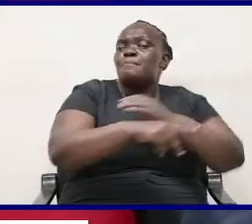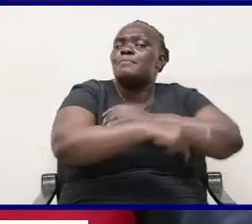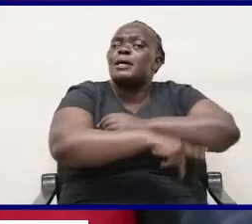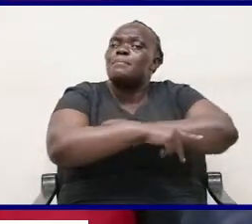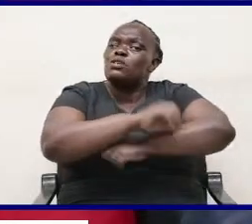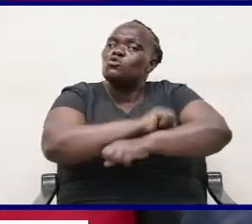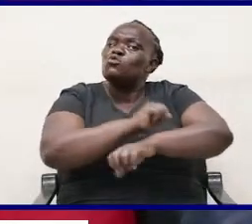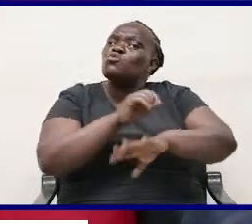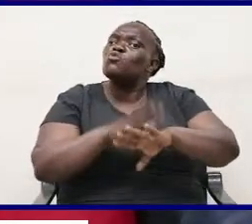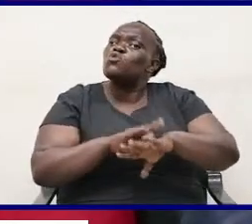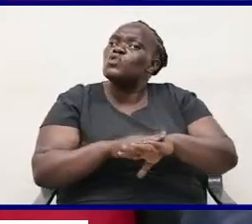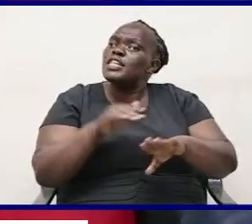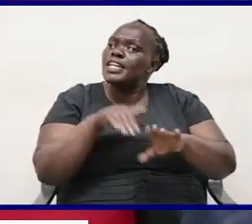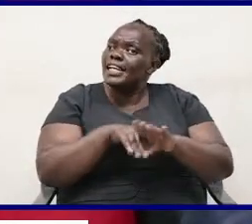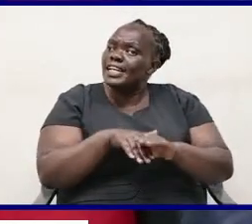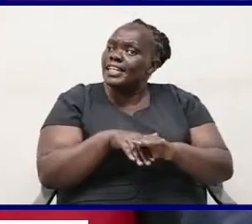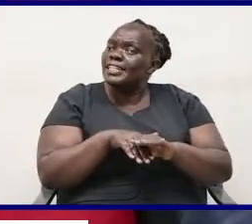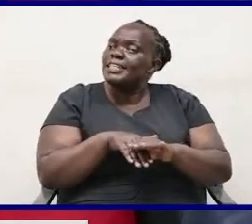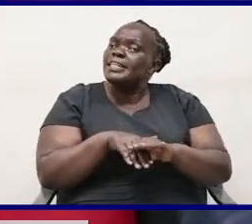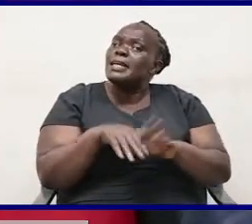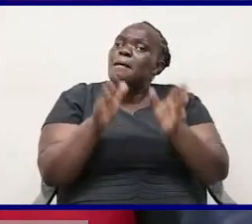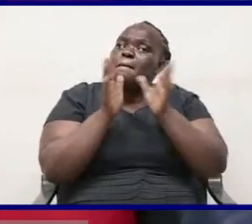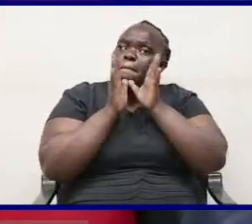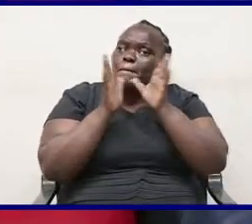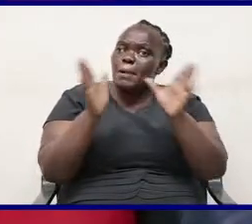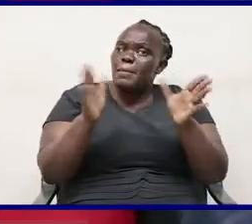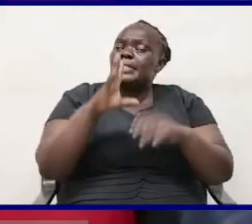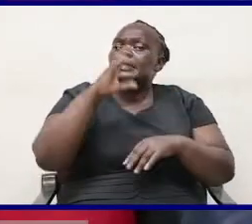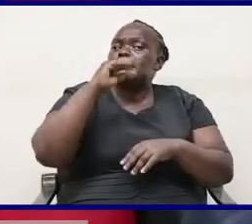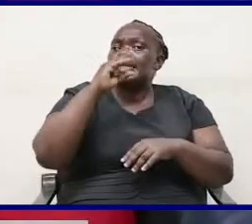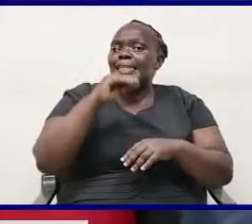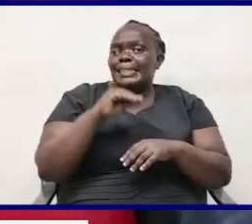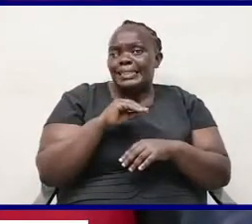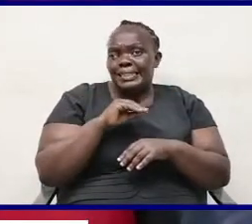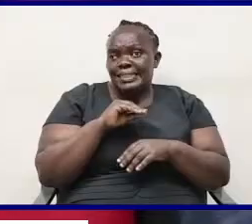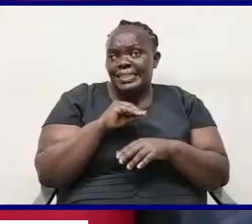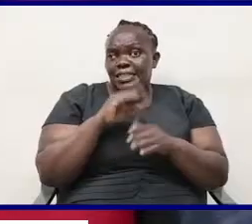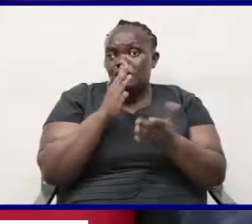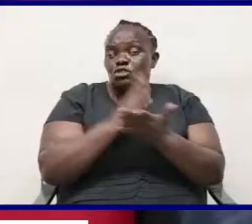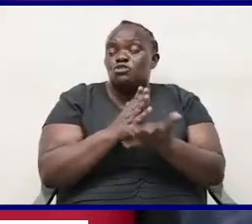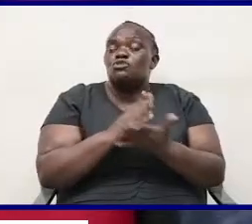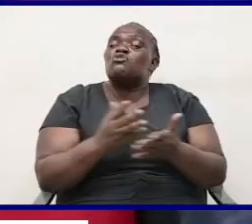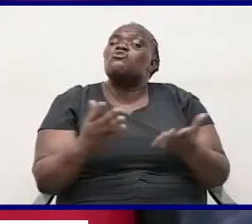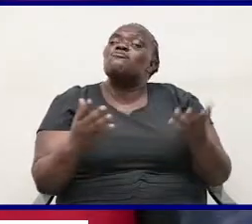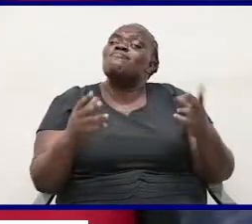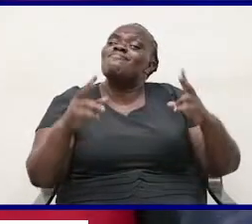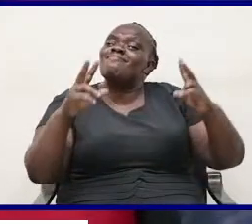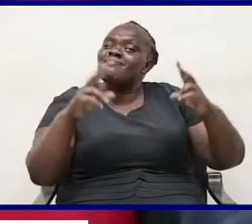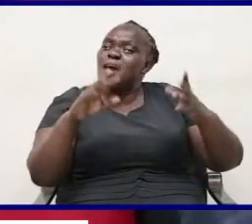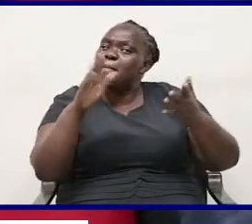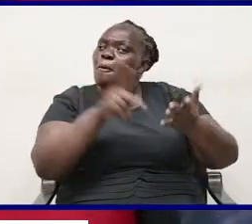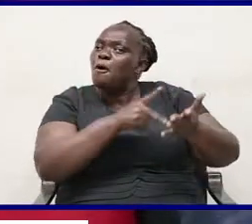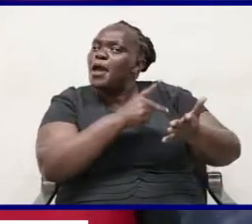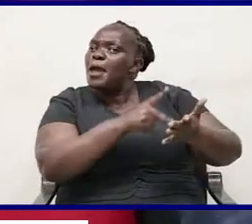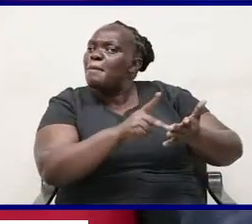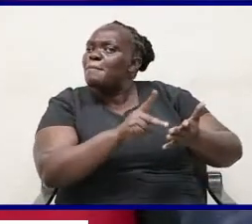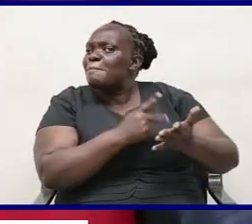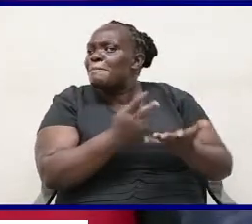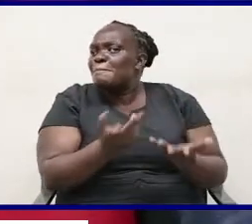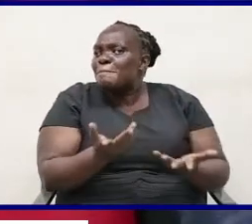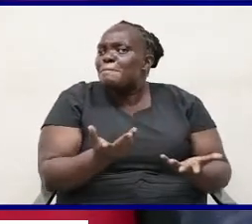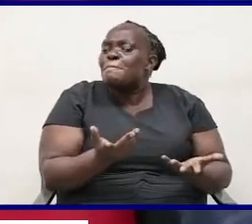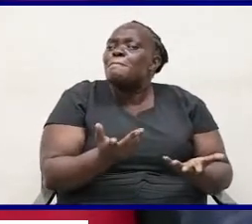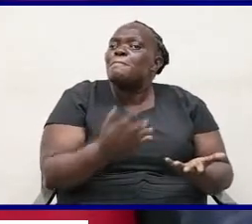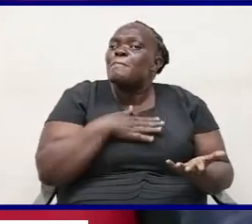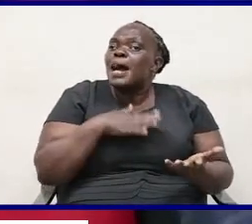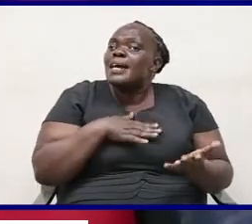I was very good in we used to call it public speaking. Yes. So the recitals, reciting poems, those were part